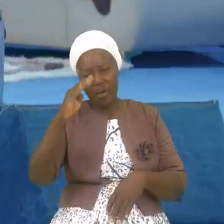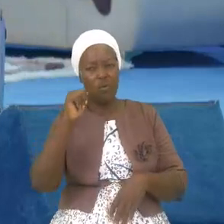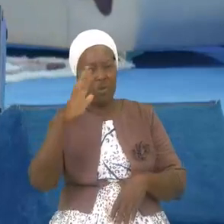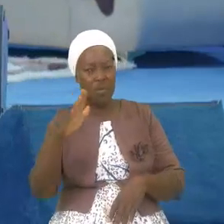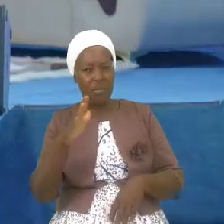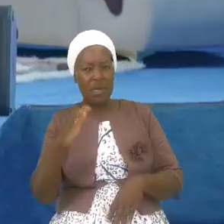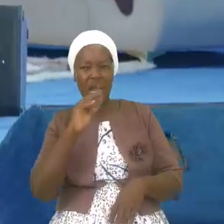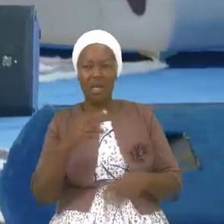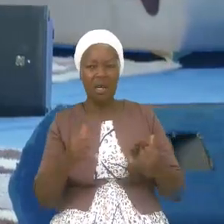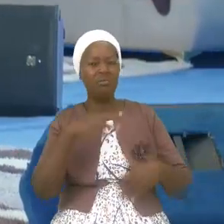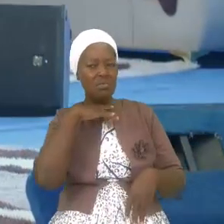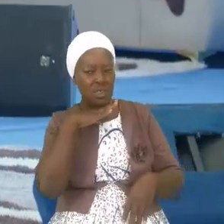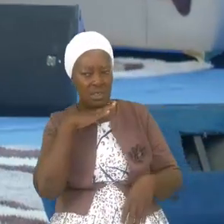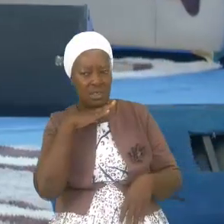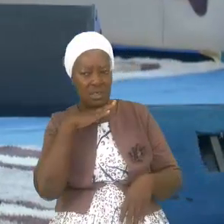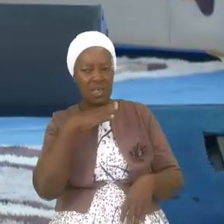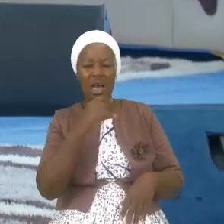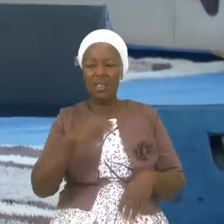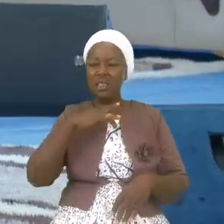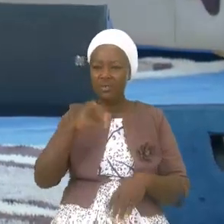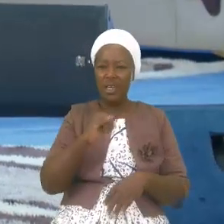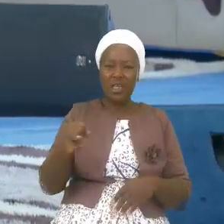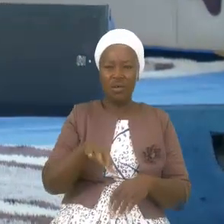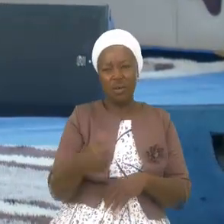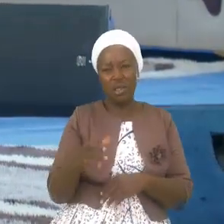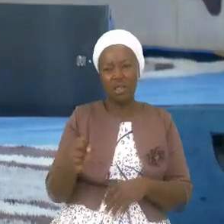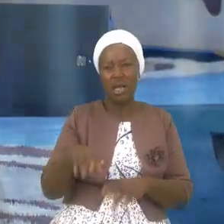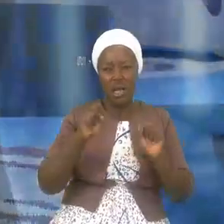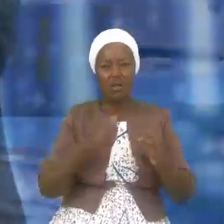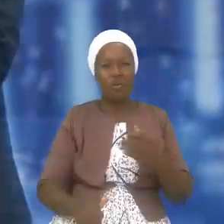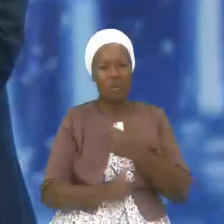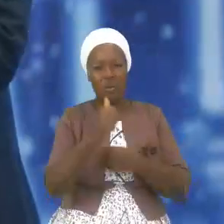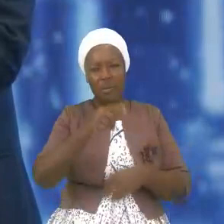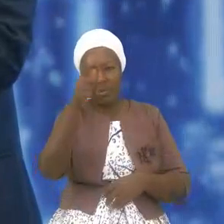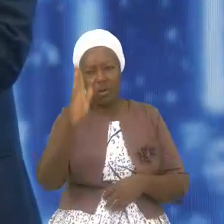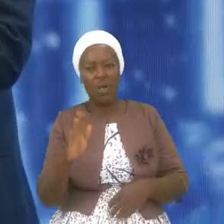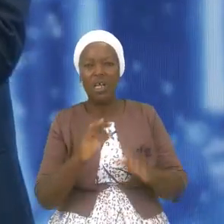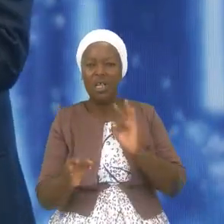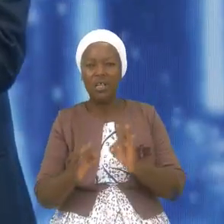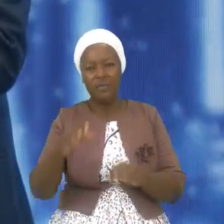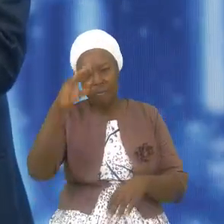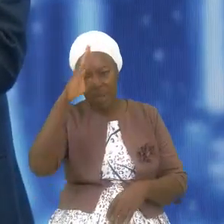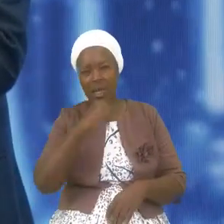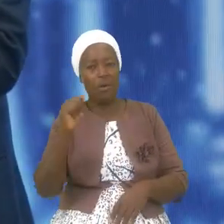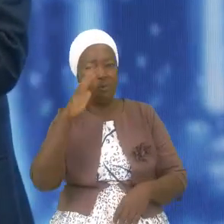blame God if men and women are profane? are dirty,